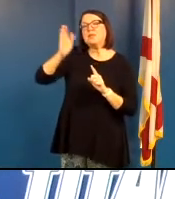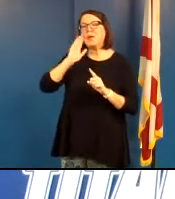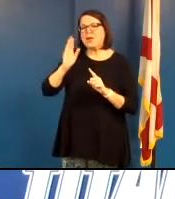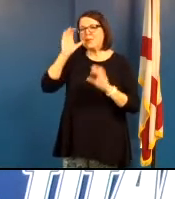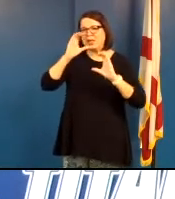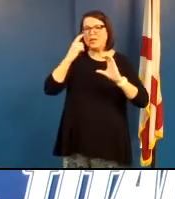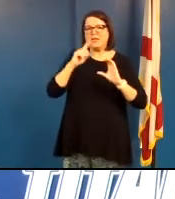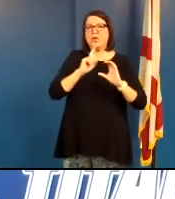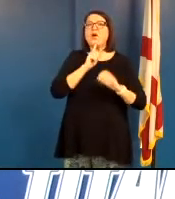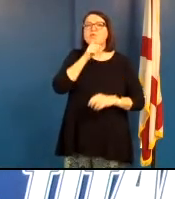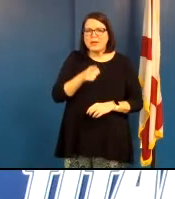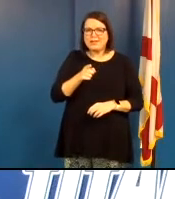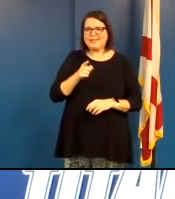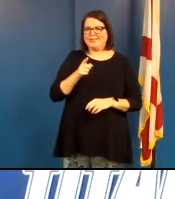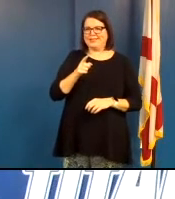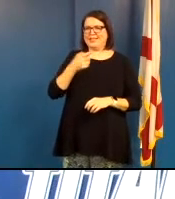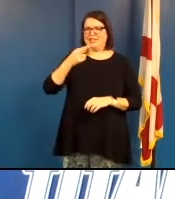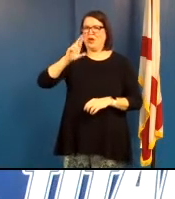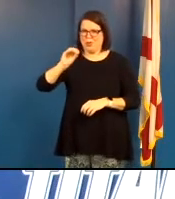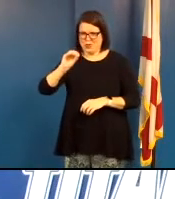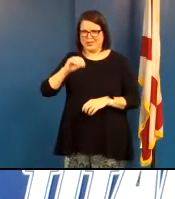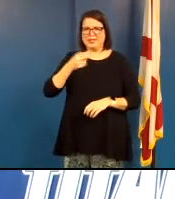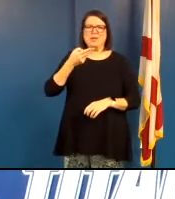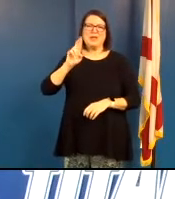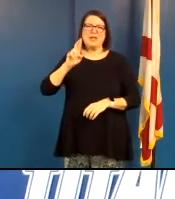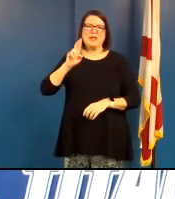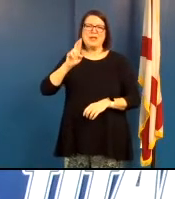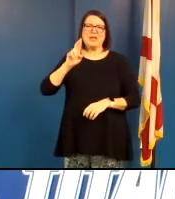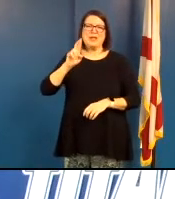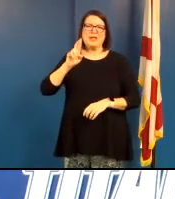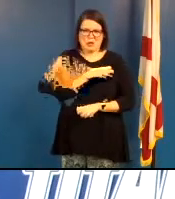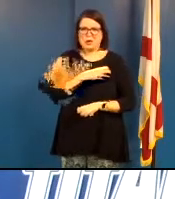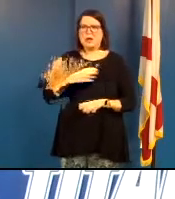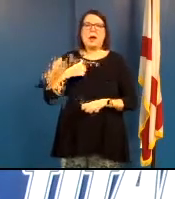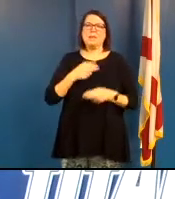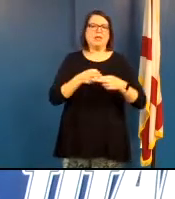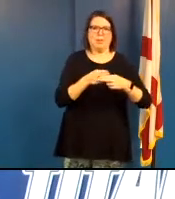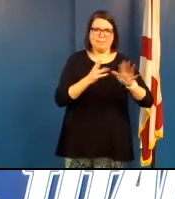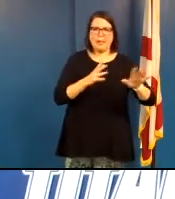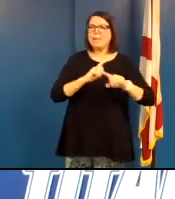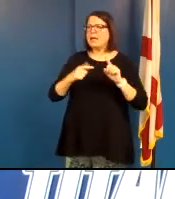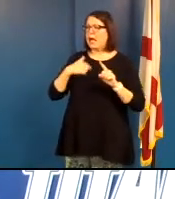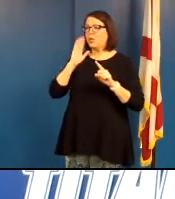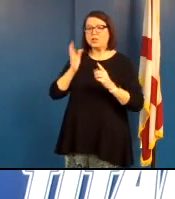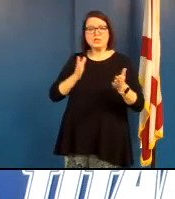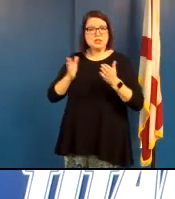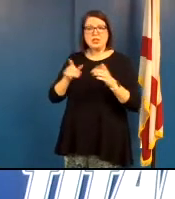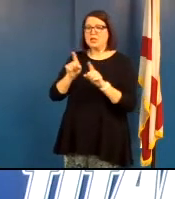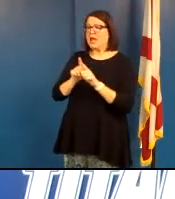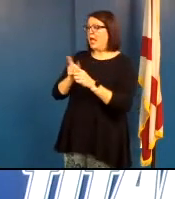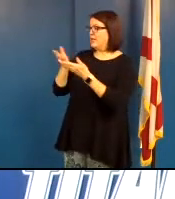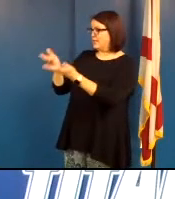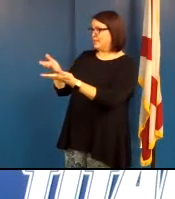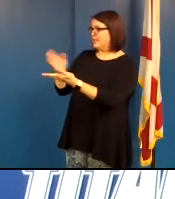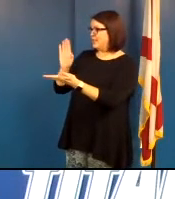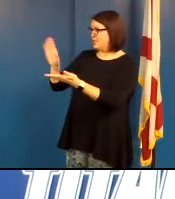HR, because I'm an interim consultant. And we won't start that for a little while. The schedule will be at the pleasure of the president, but it's never too early to start cultivating